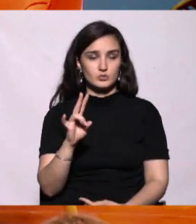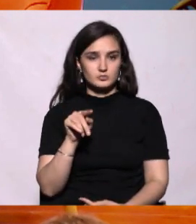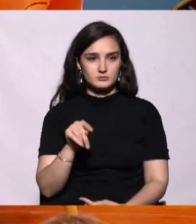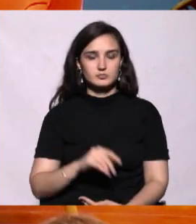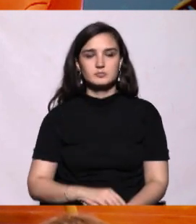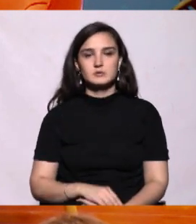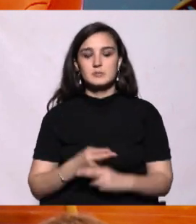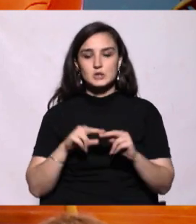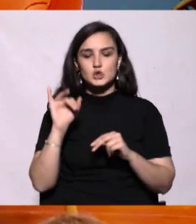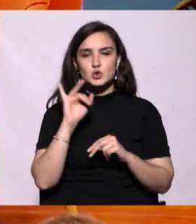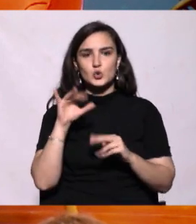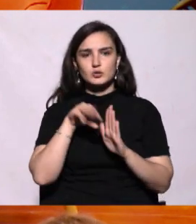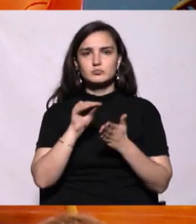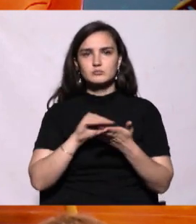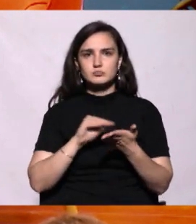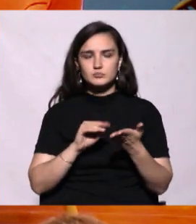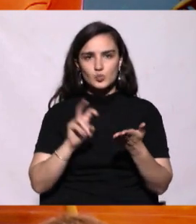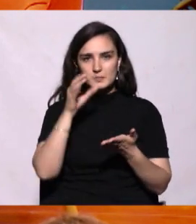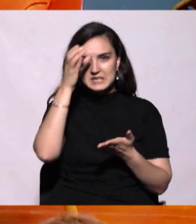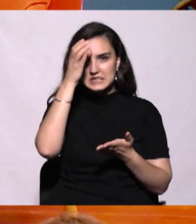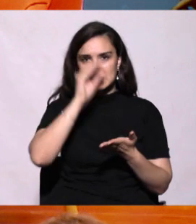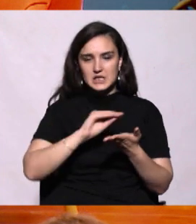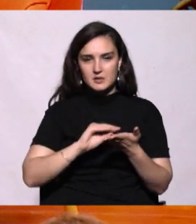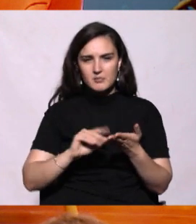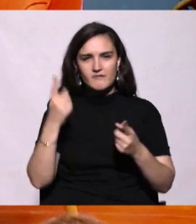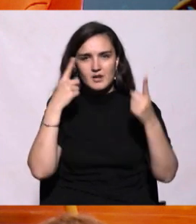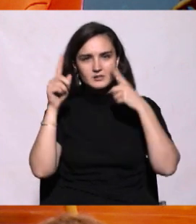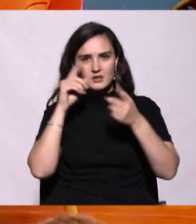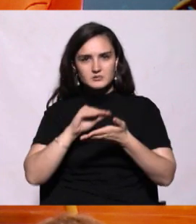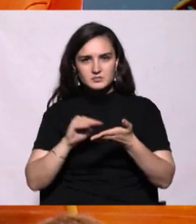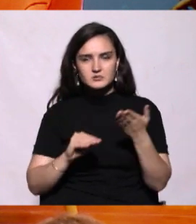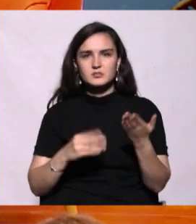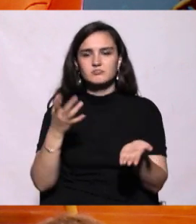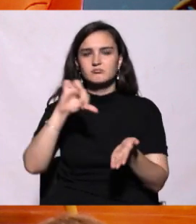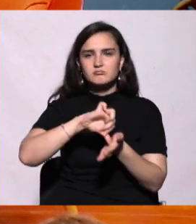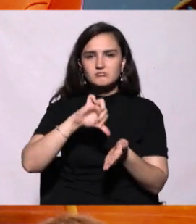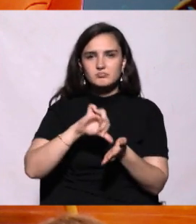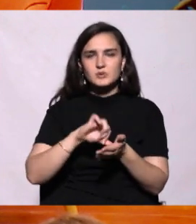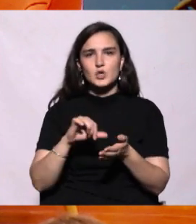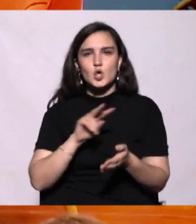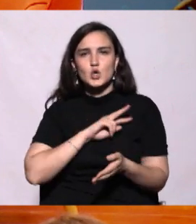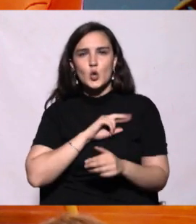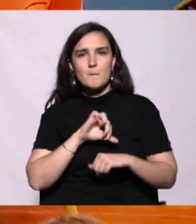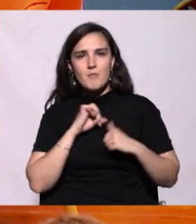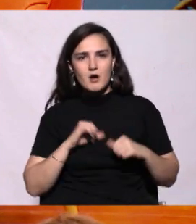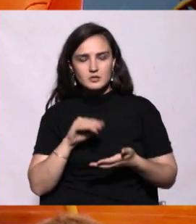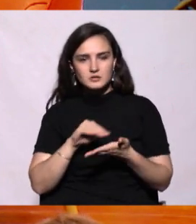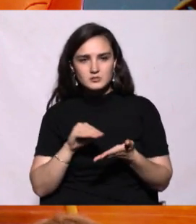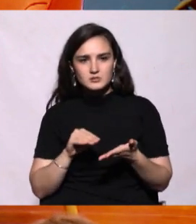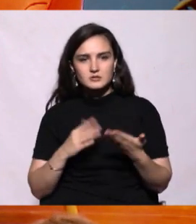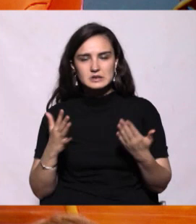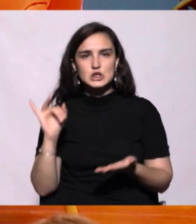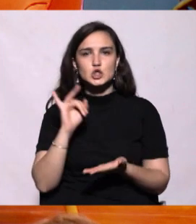to detective stories, he wrote science fiction, he wrote fantasy, he wrote plays, romances, poetry,